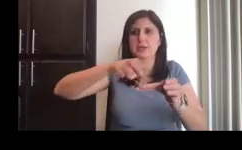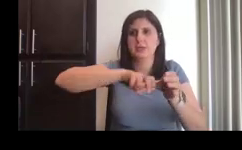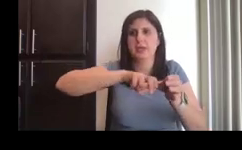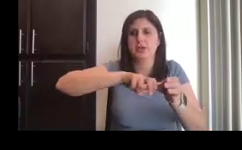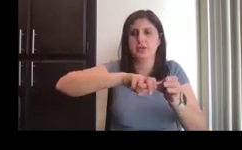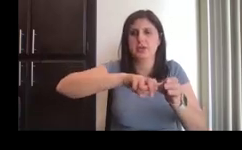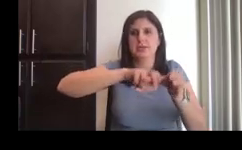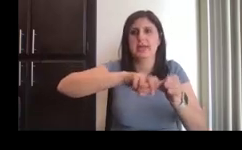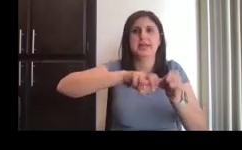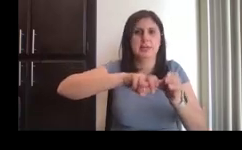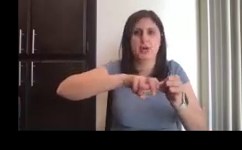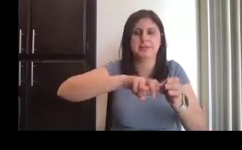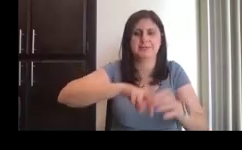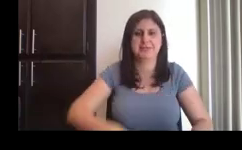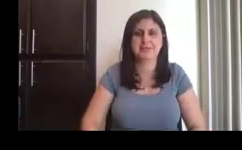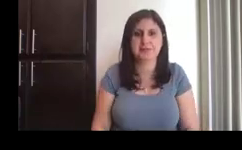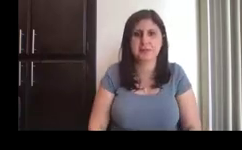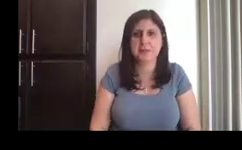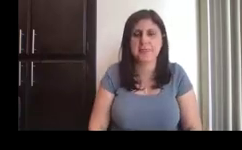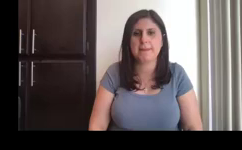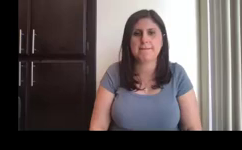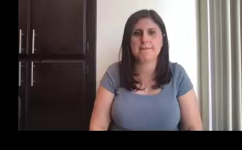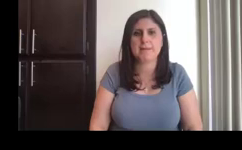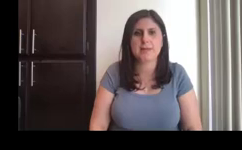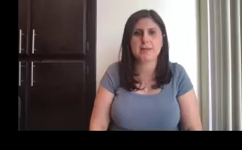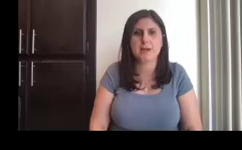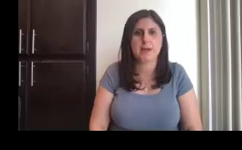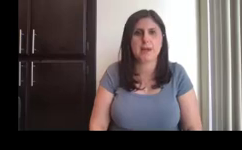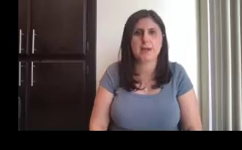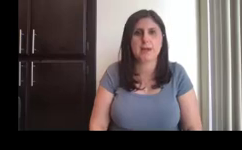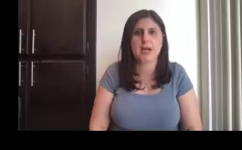Okay, so it's like you're sitting somewhere.